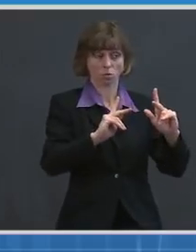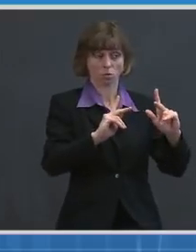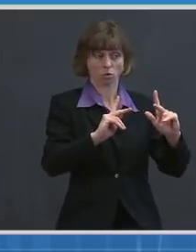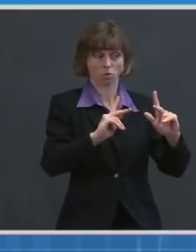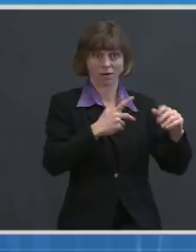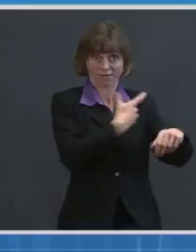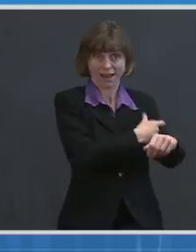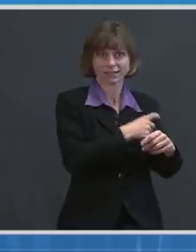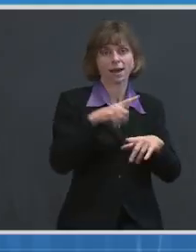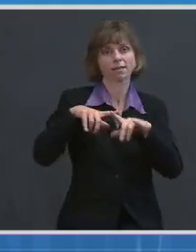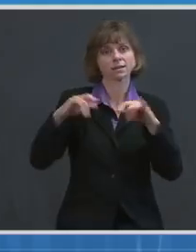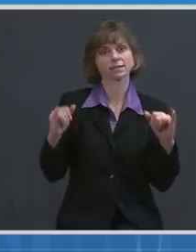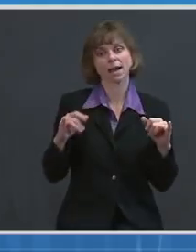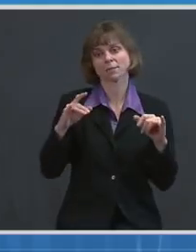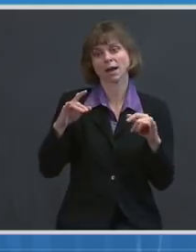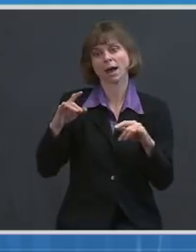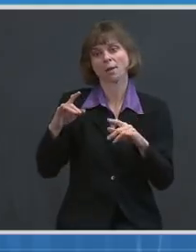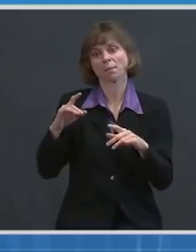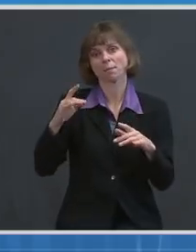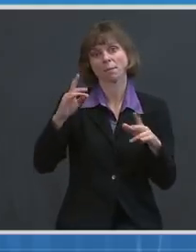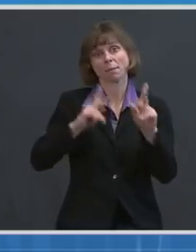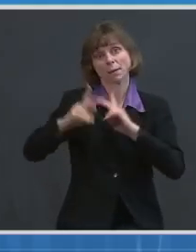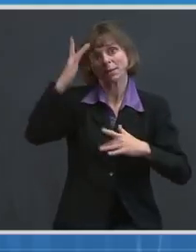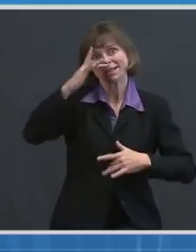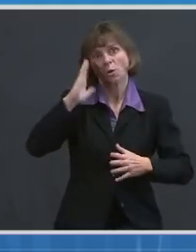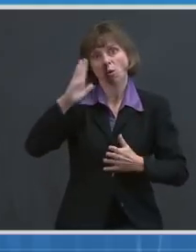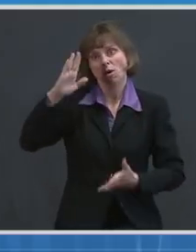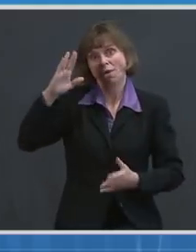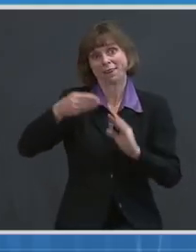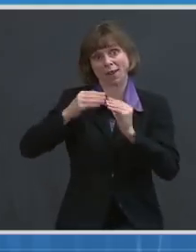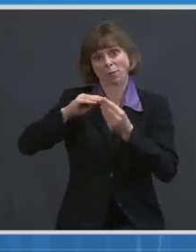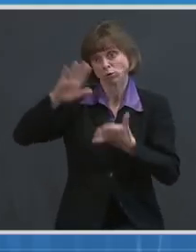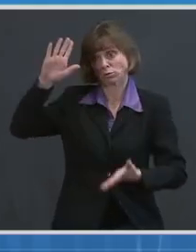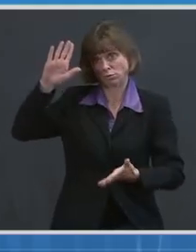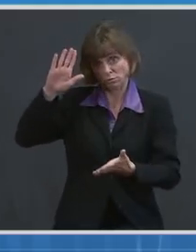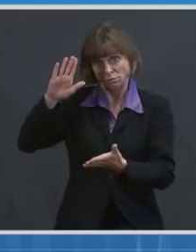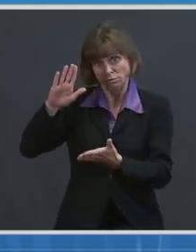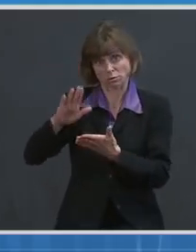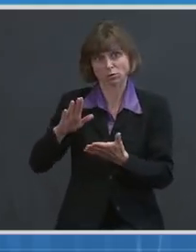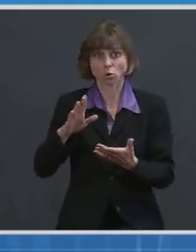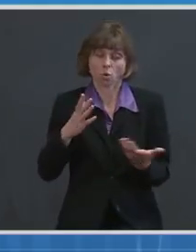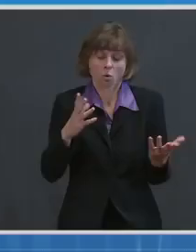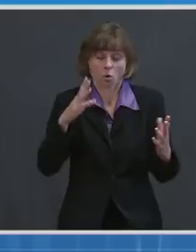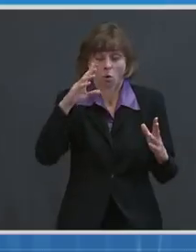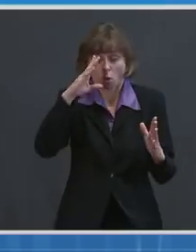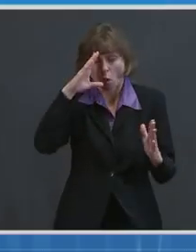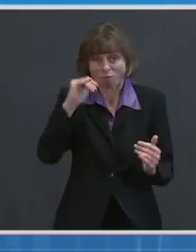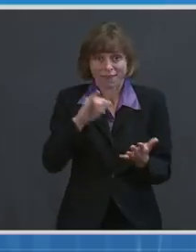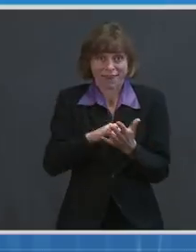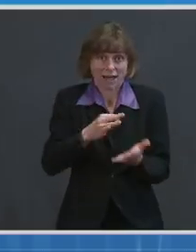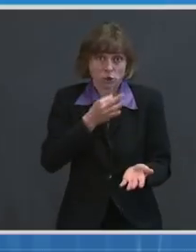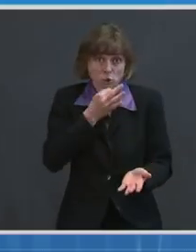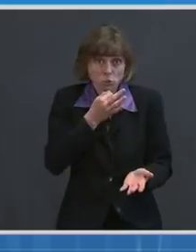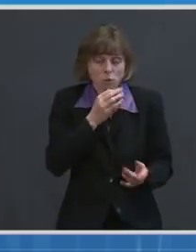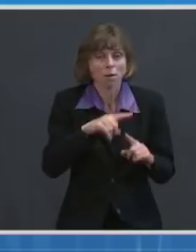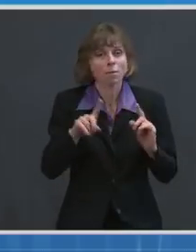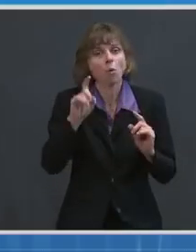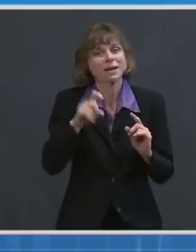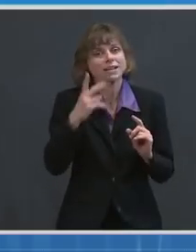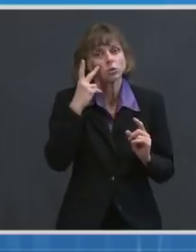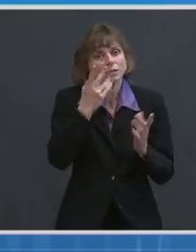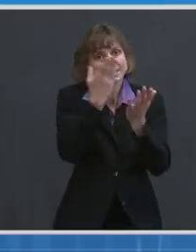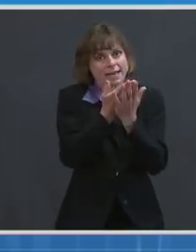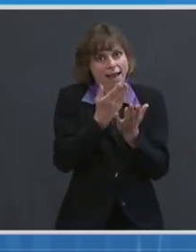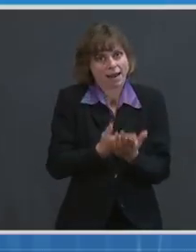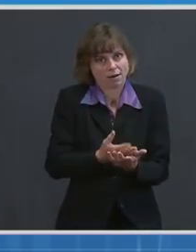as waiting for new data to emerge. So we're hoping it's in a relatively short period of time, but we do need to see some more new data as well.